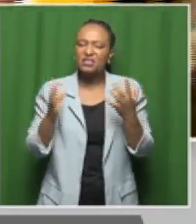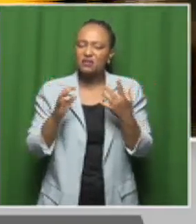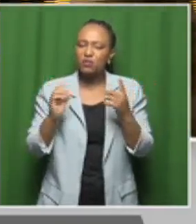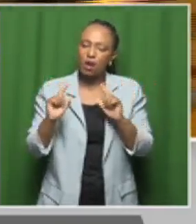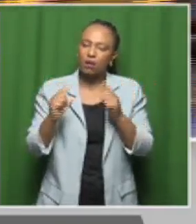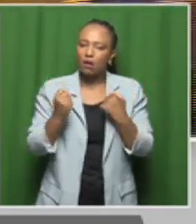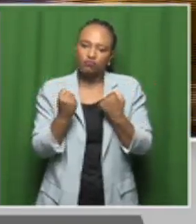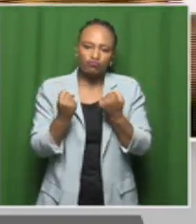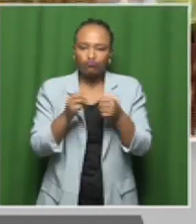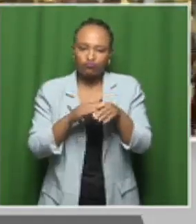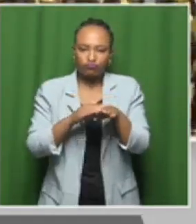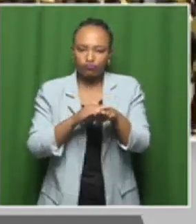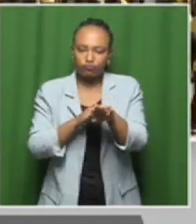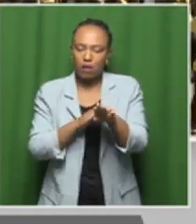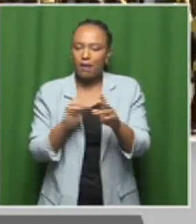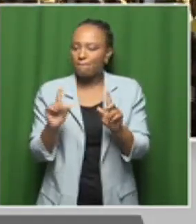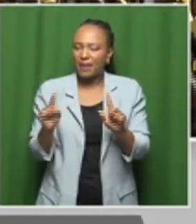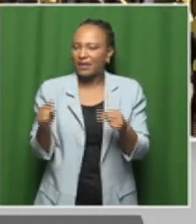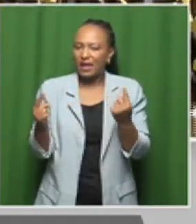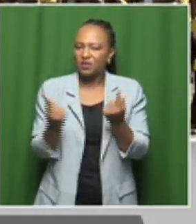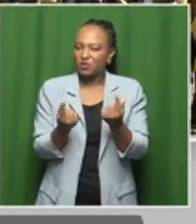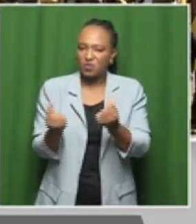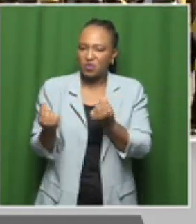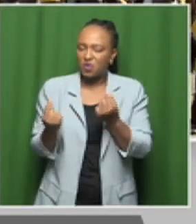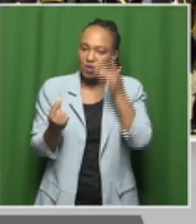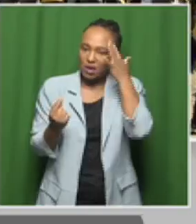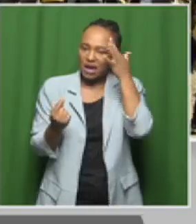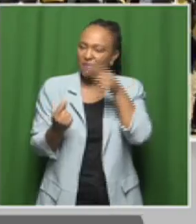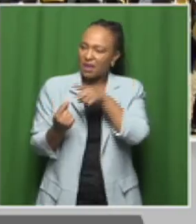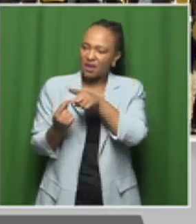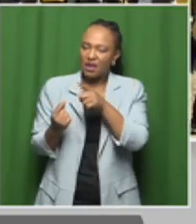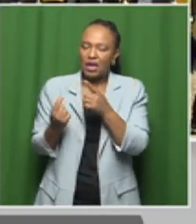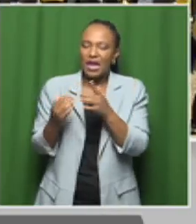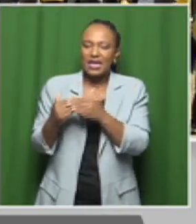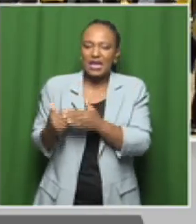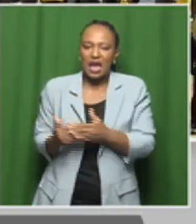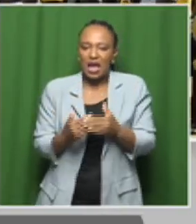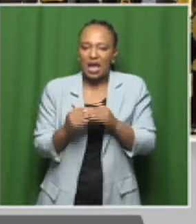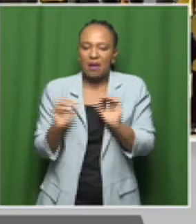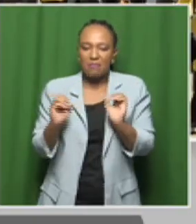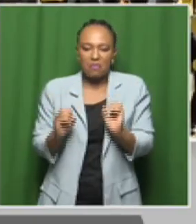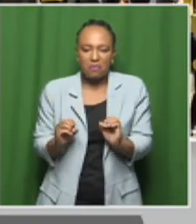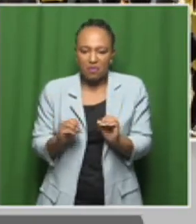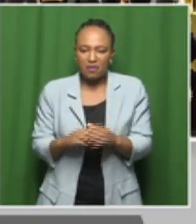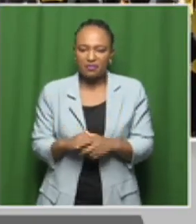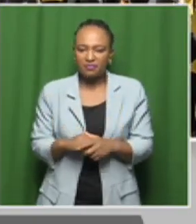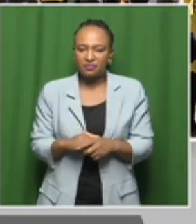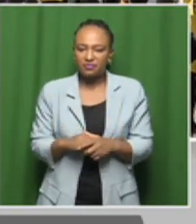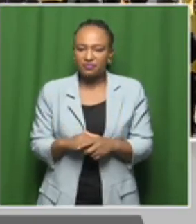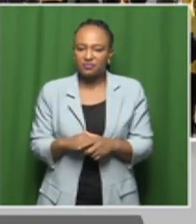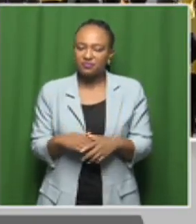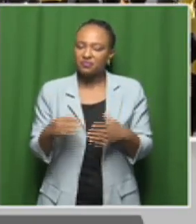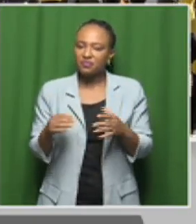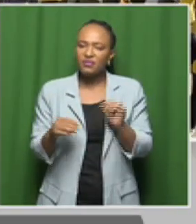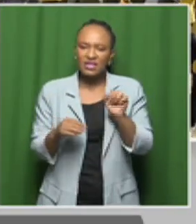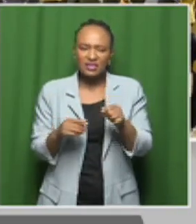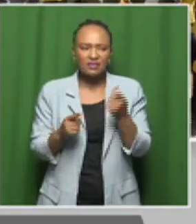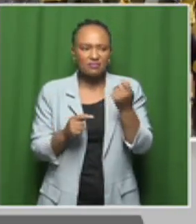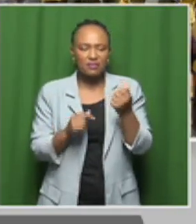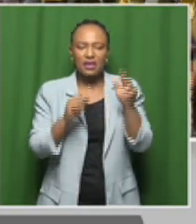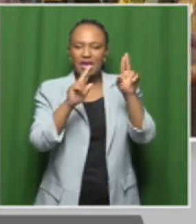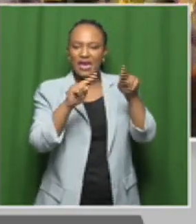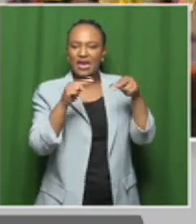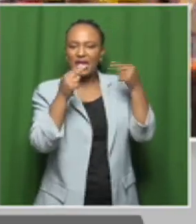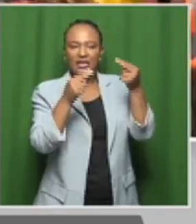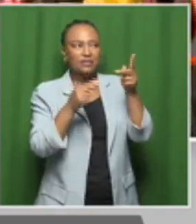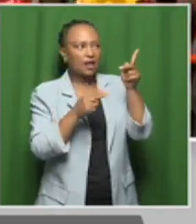that because the government of the day doesn't even care to do the reblocking, even though they get the allocation from national for